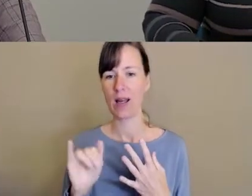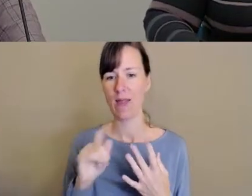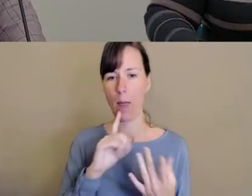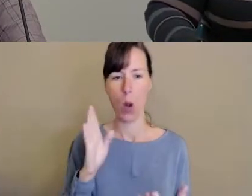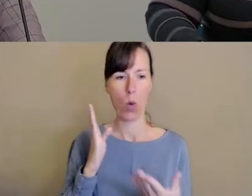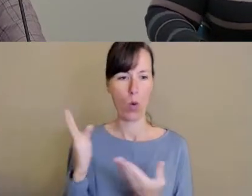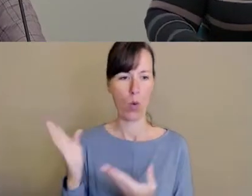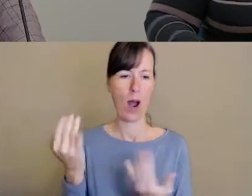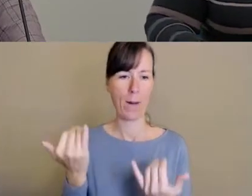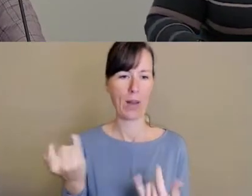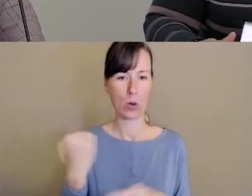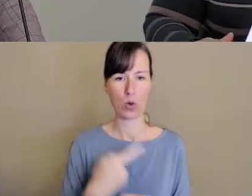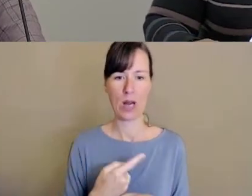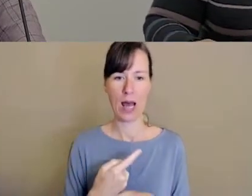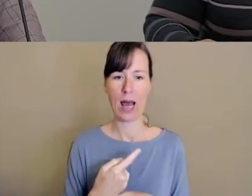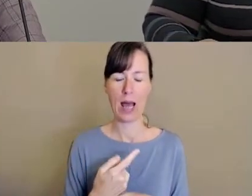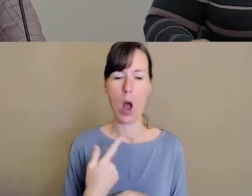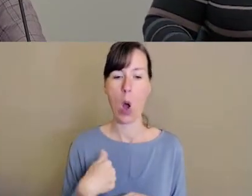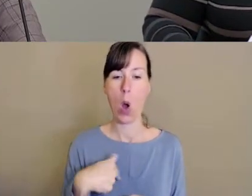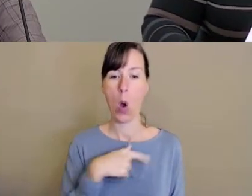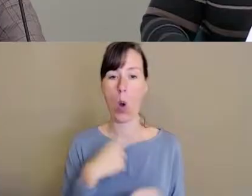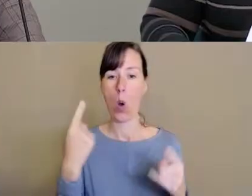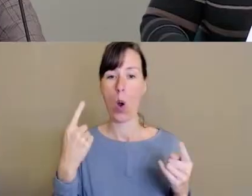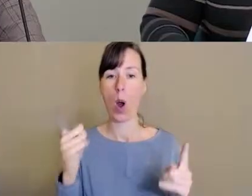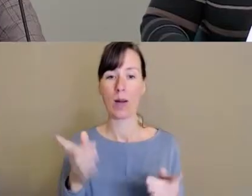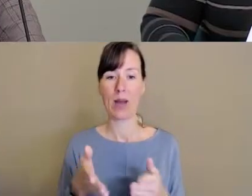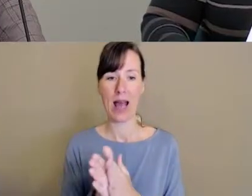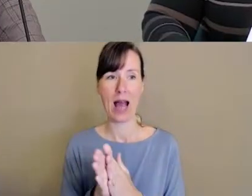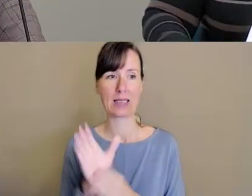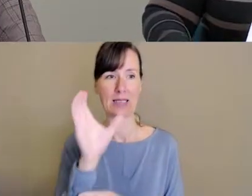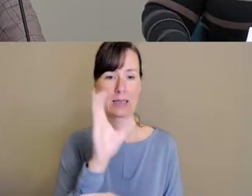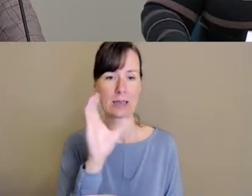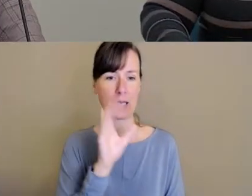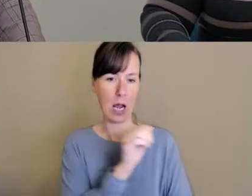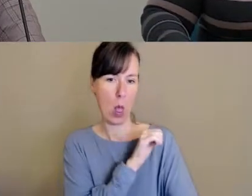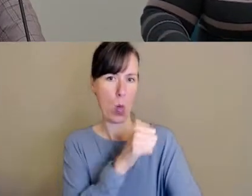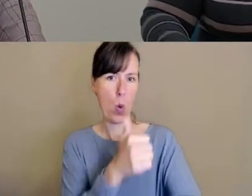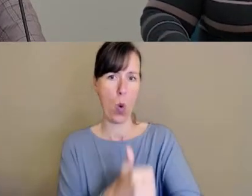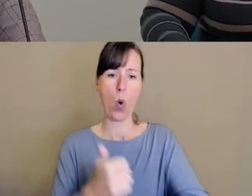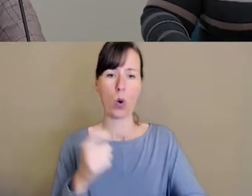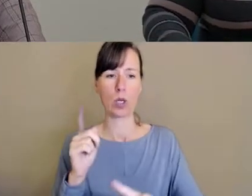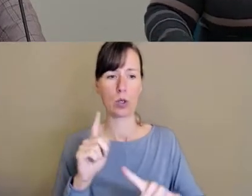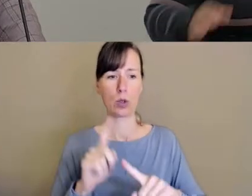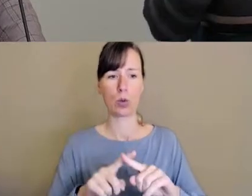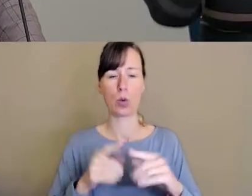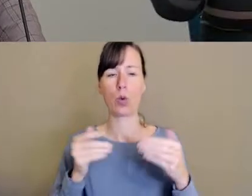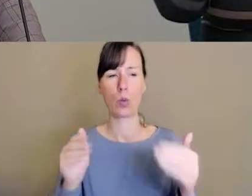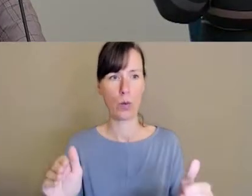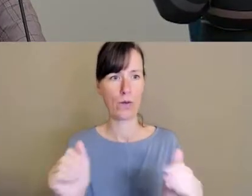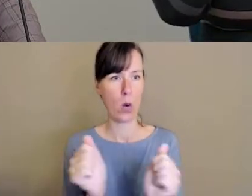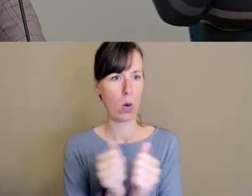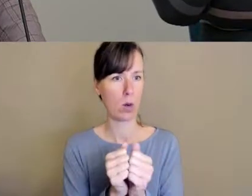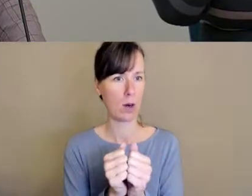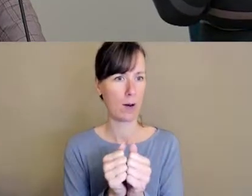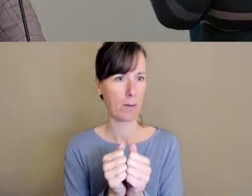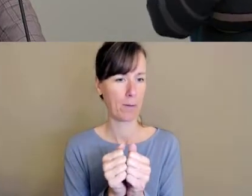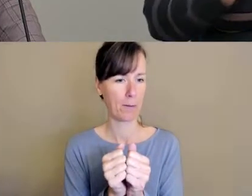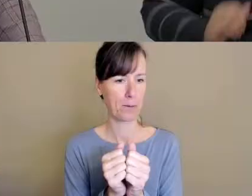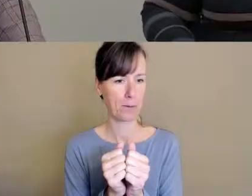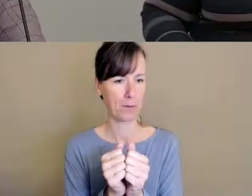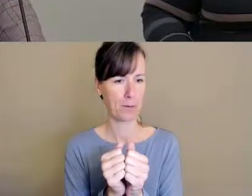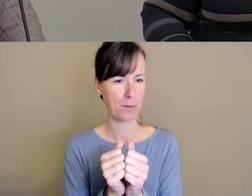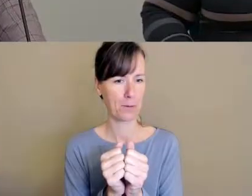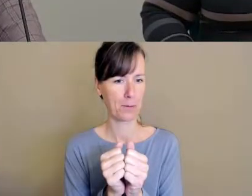asking or seeking the authority to move forward with the